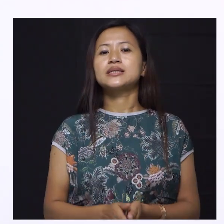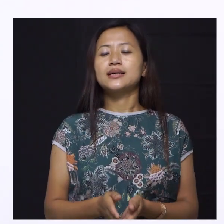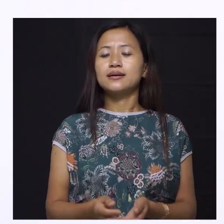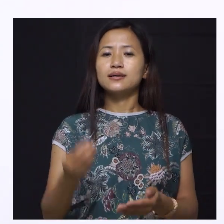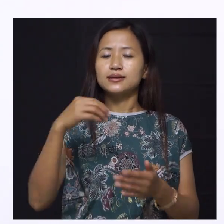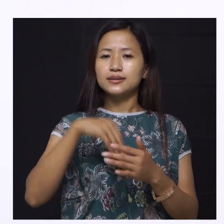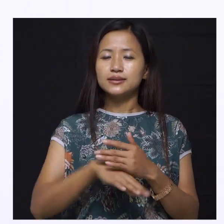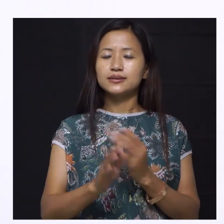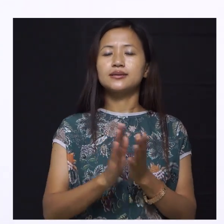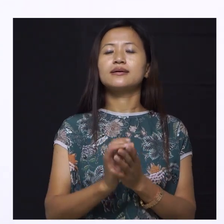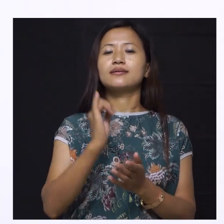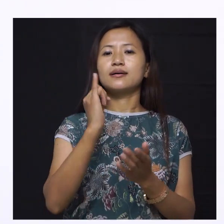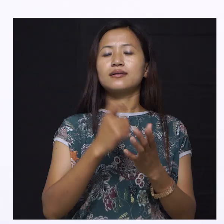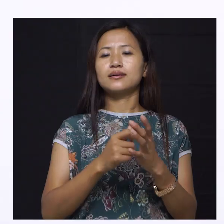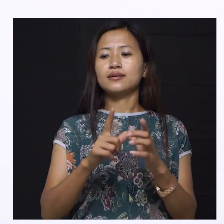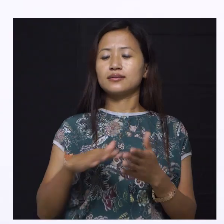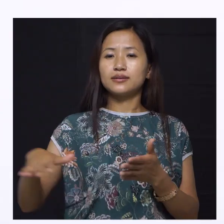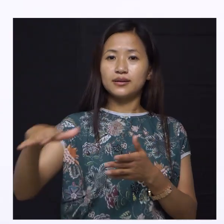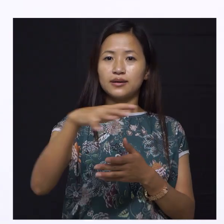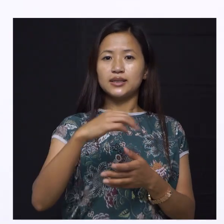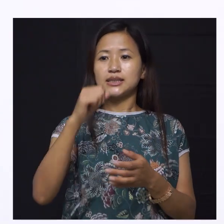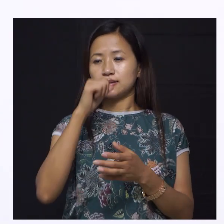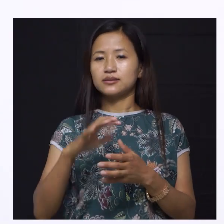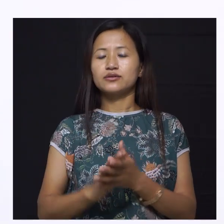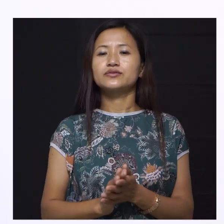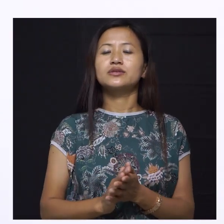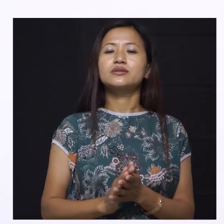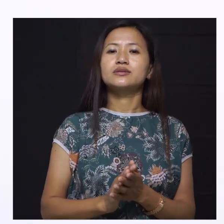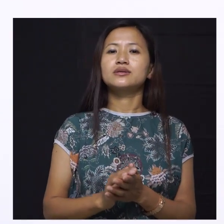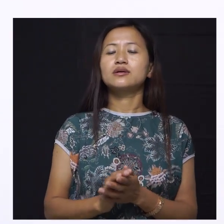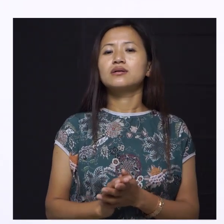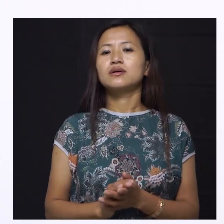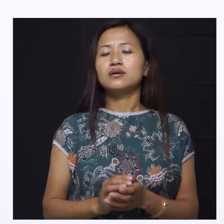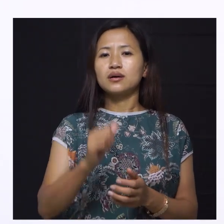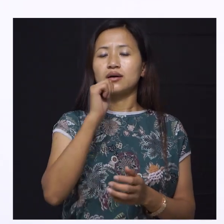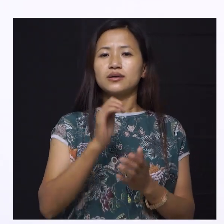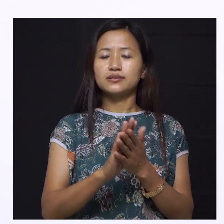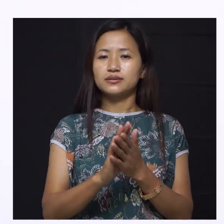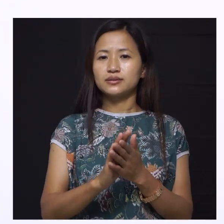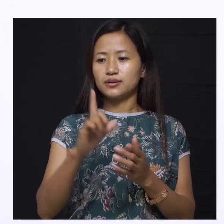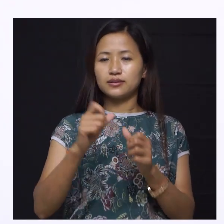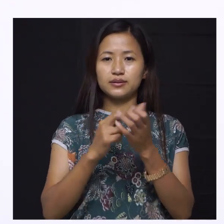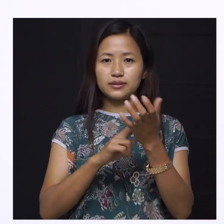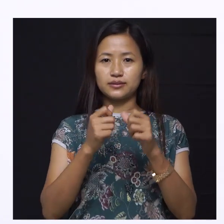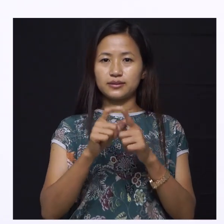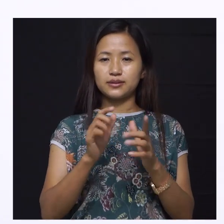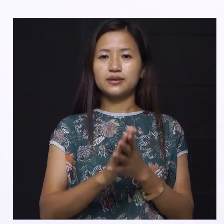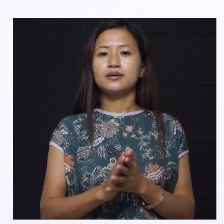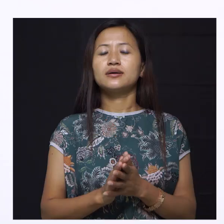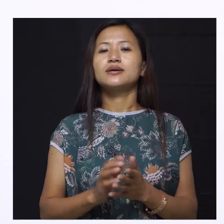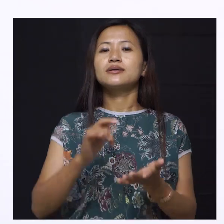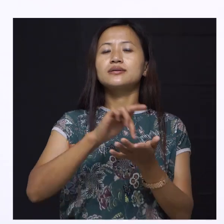in an island of the west coast of Ireland, okay? Island and Ireland, don't get confused with that. We know island